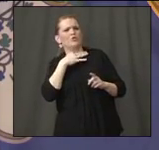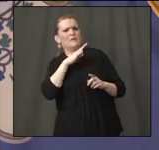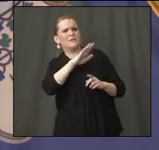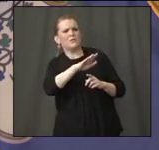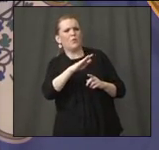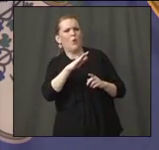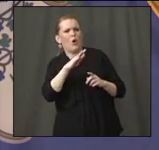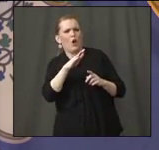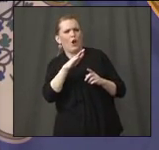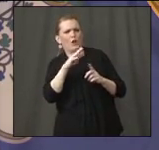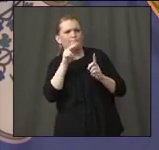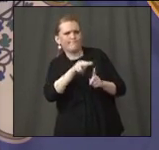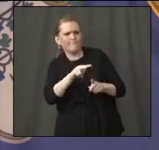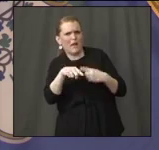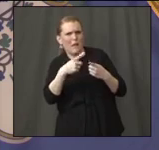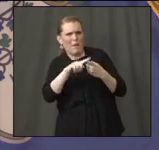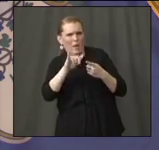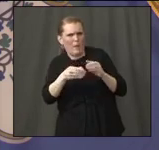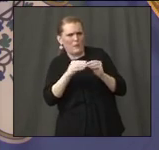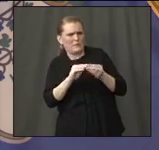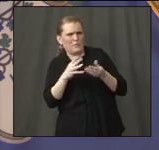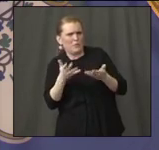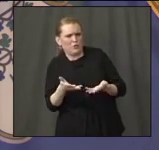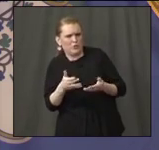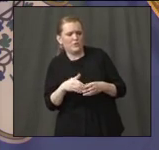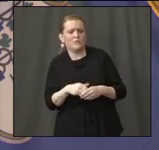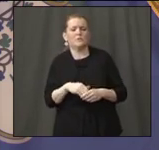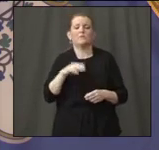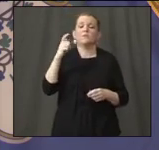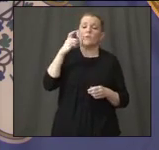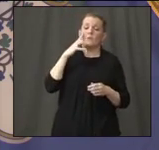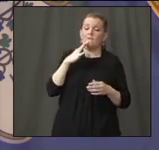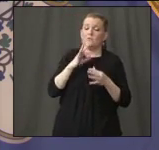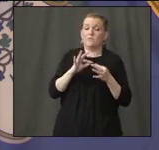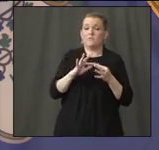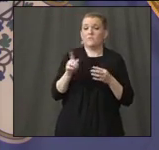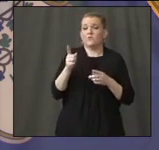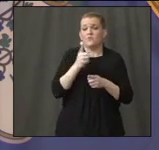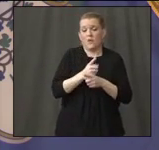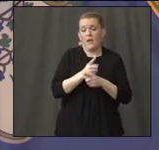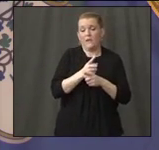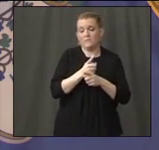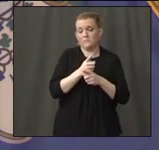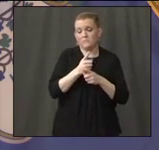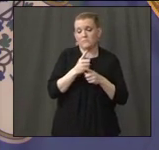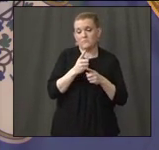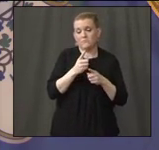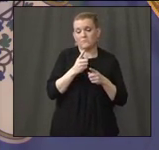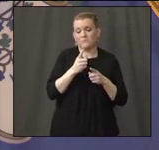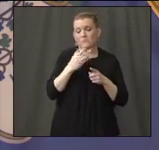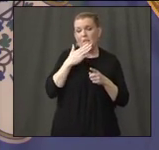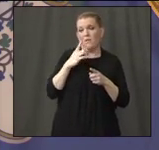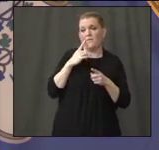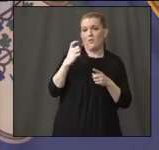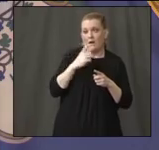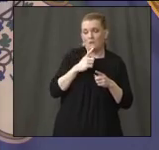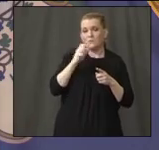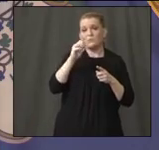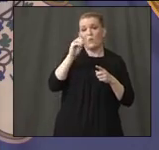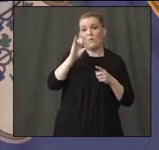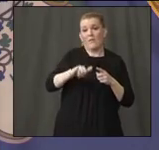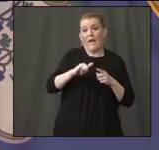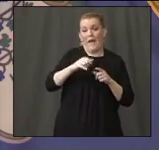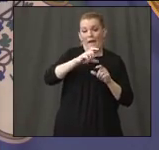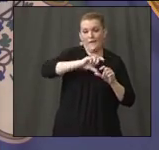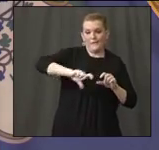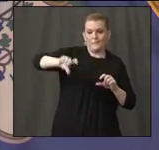fatalities. First of all, Paul, you're right. That I-95 corridor has been the heart of the COVID corridor. It